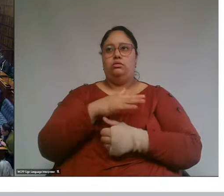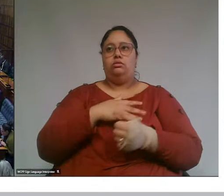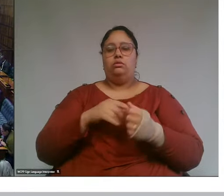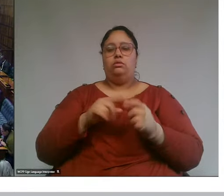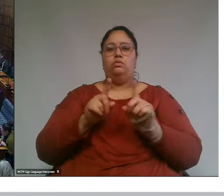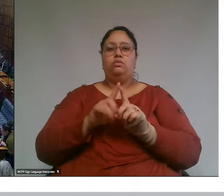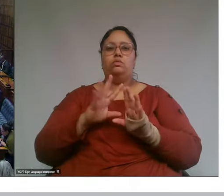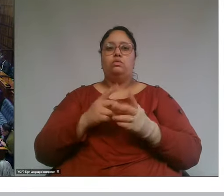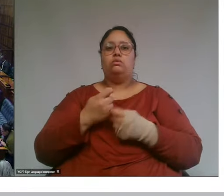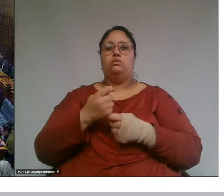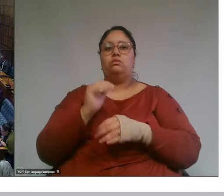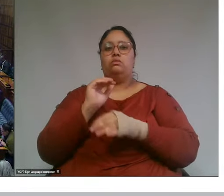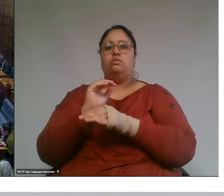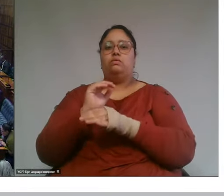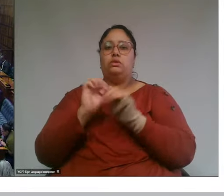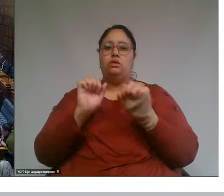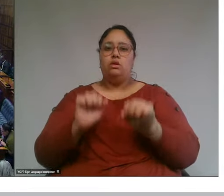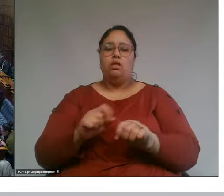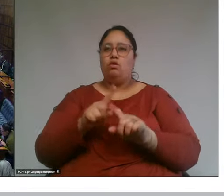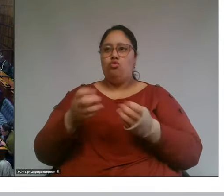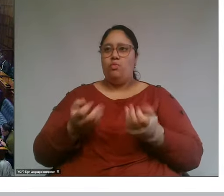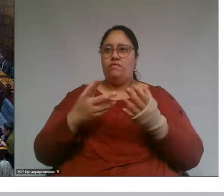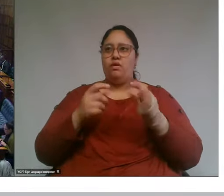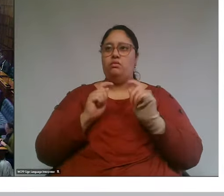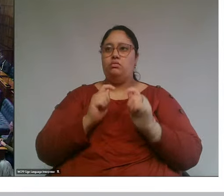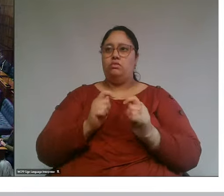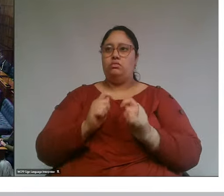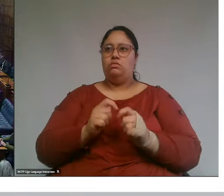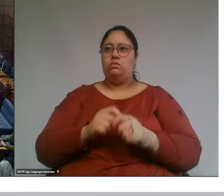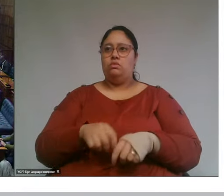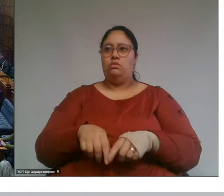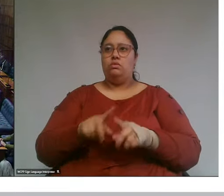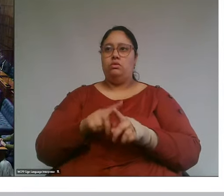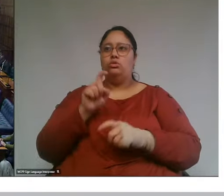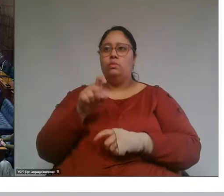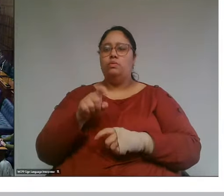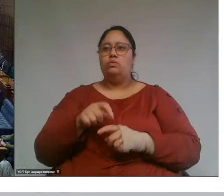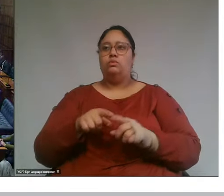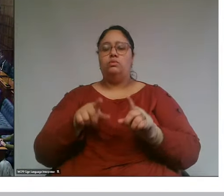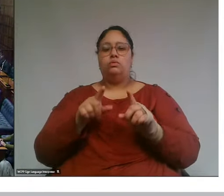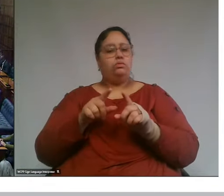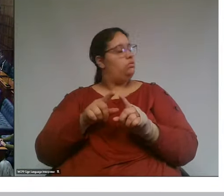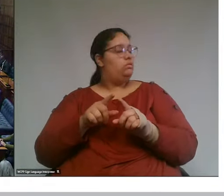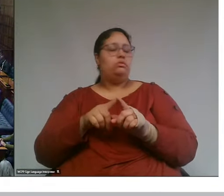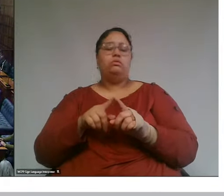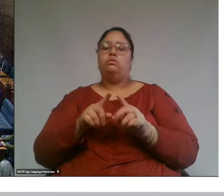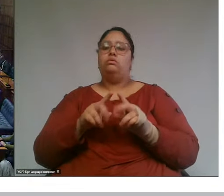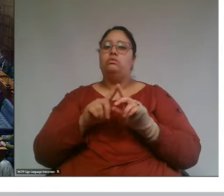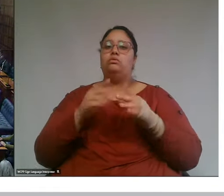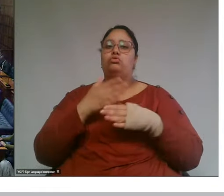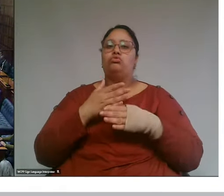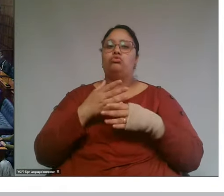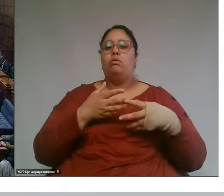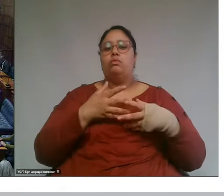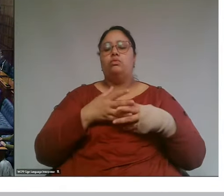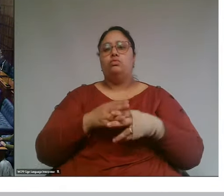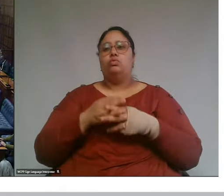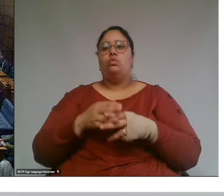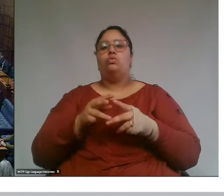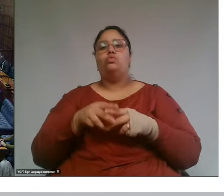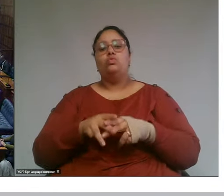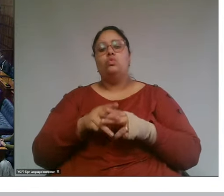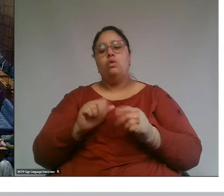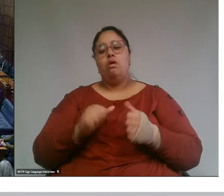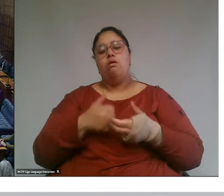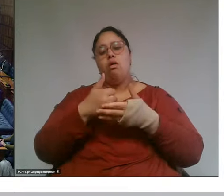export markets which are starting to introduce uh carbon border adjustment mechanisms so it's it's going to help us save those